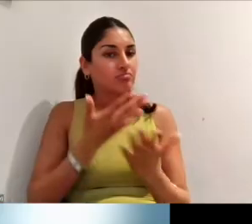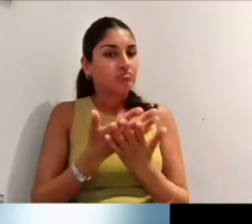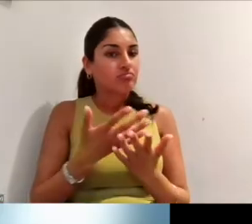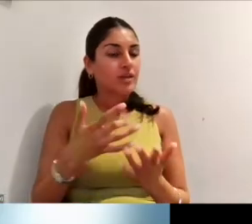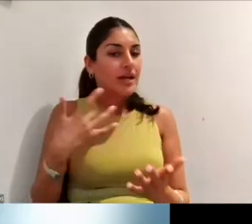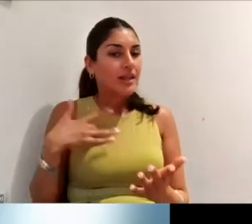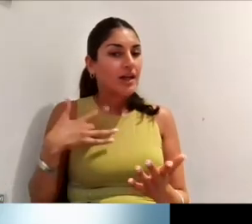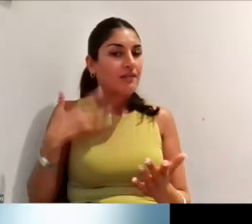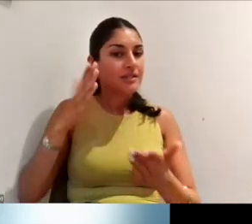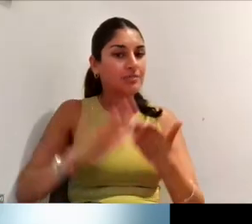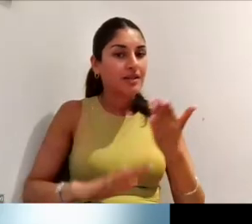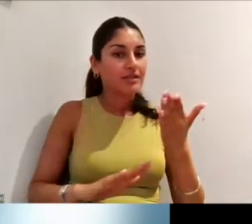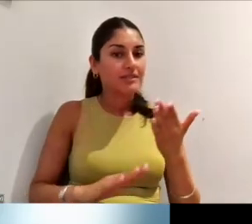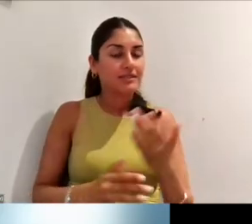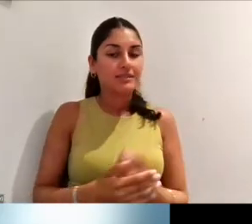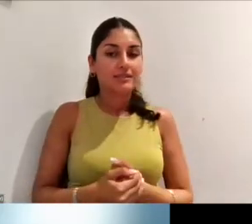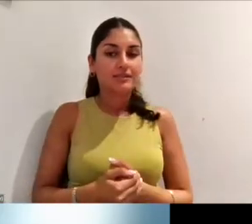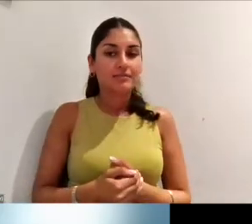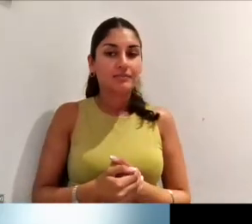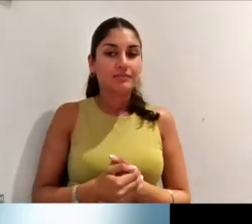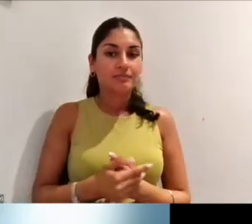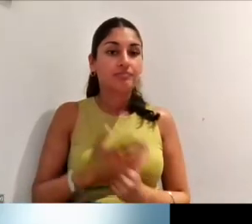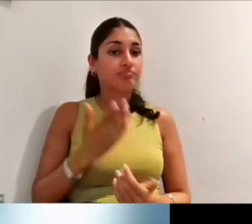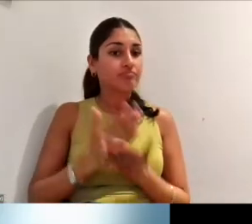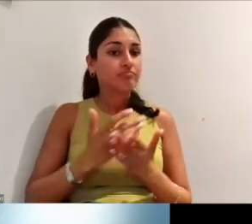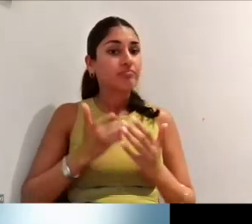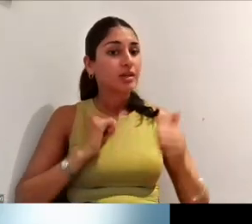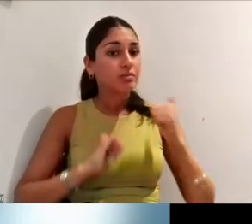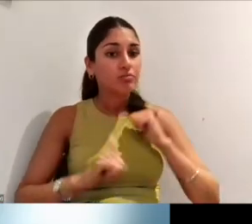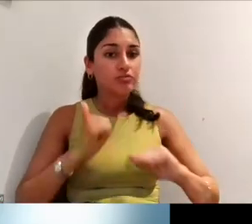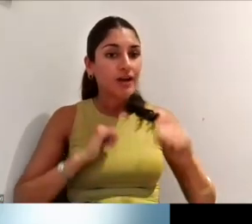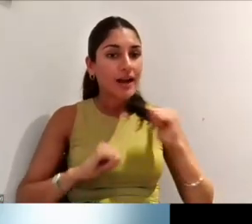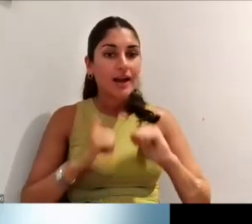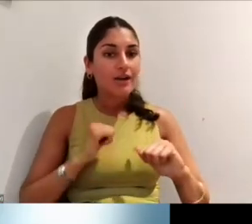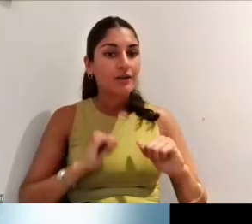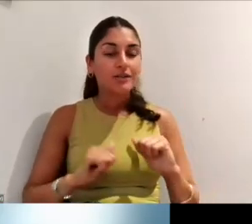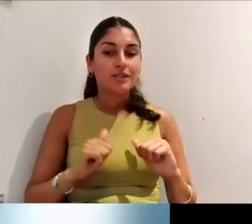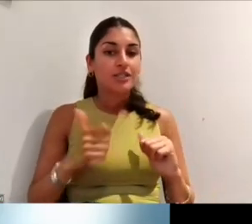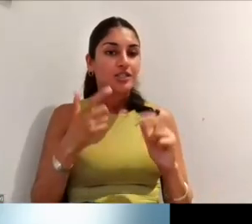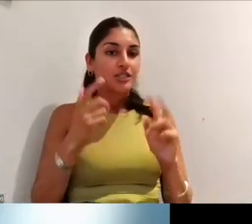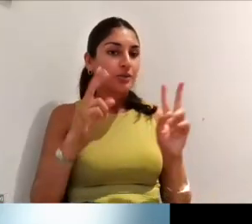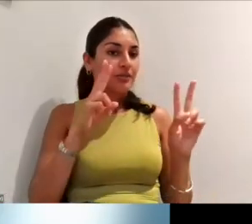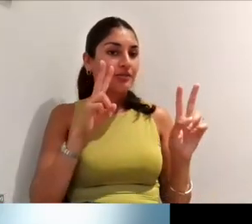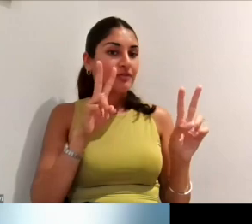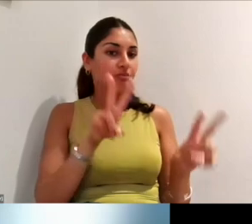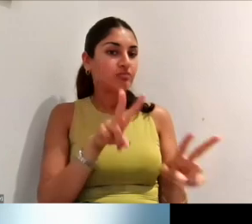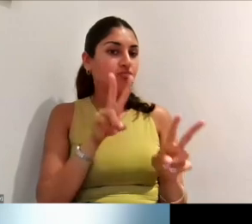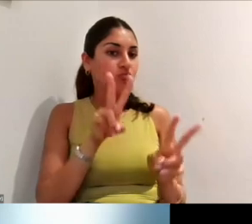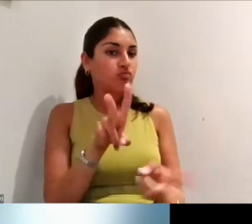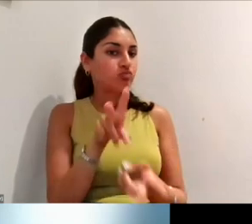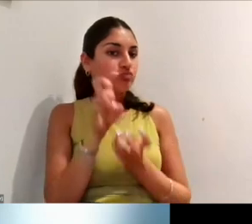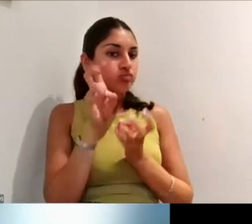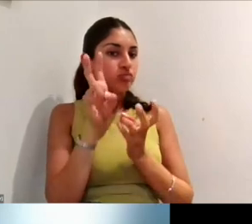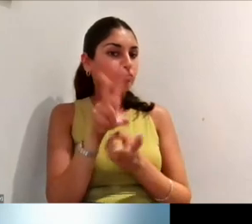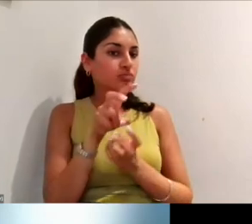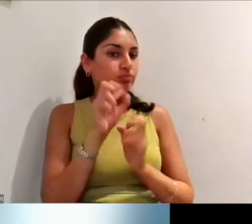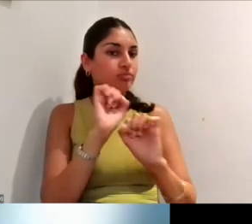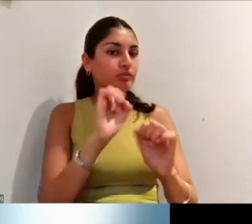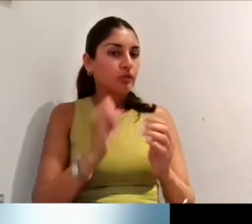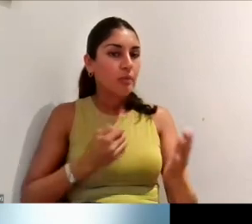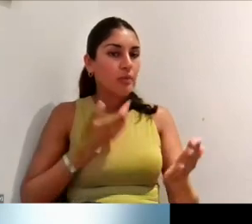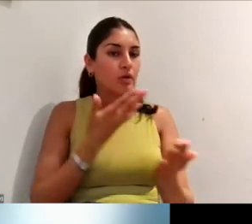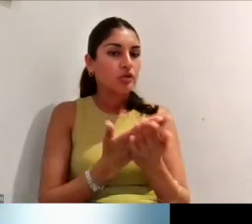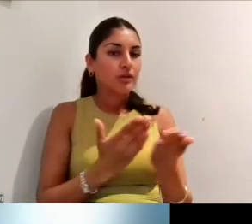And I'm so honored to have listened to you read your poetry through your